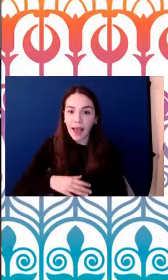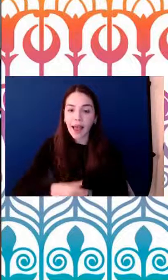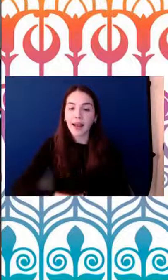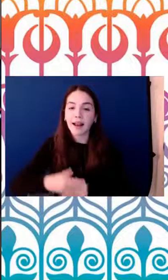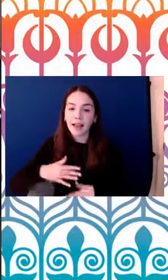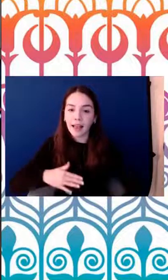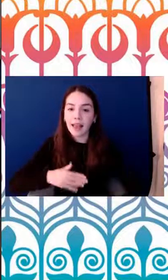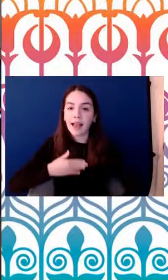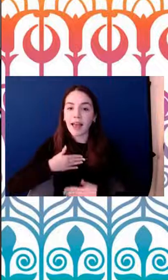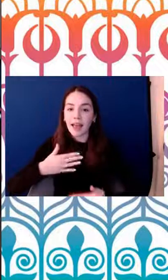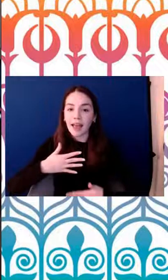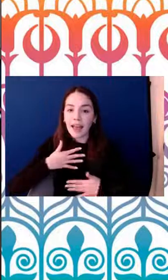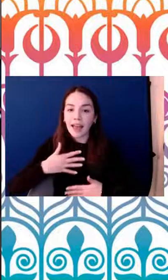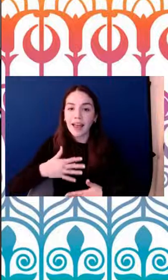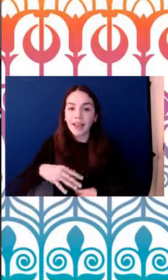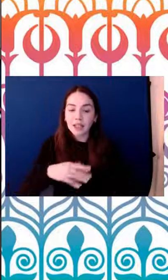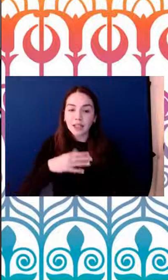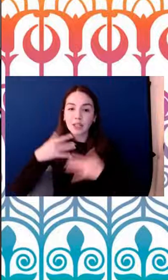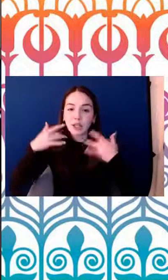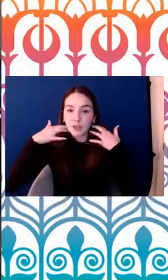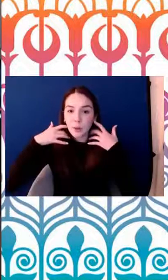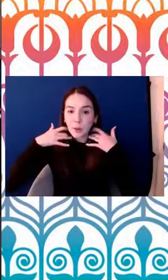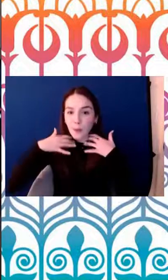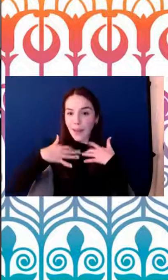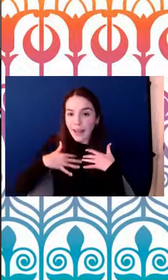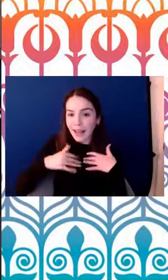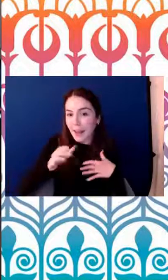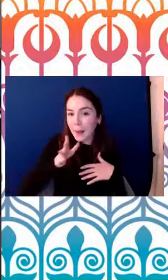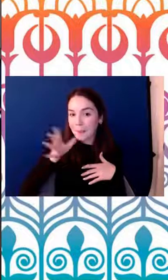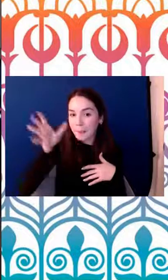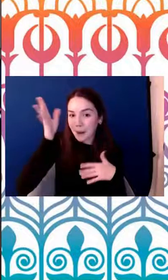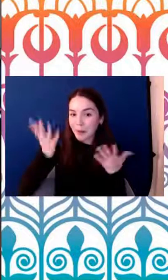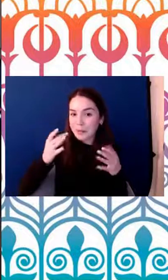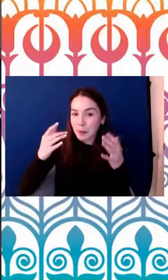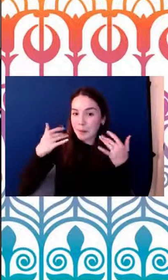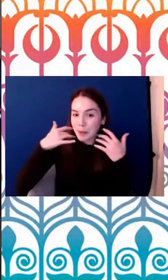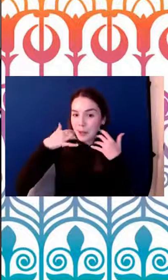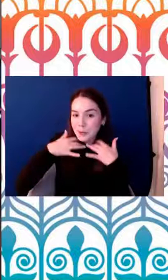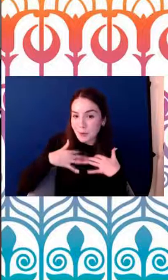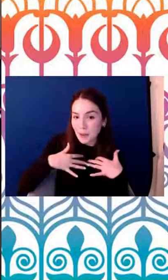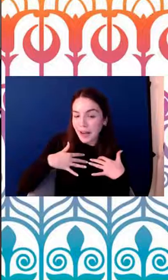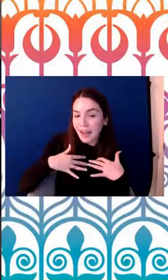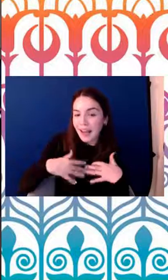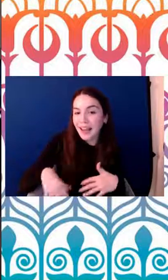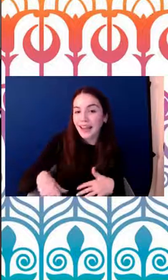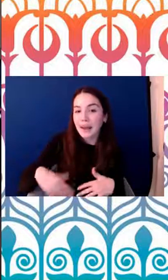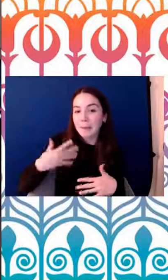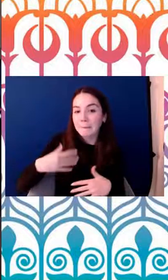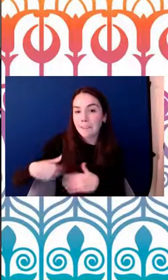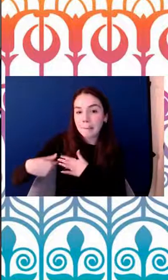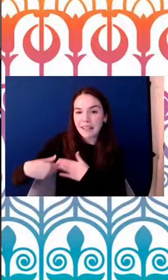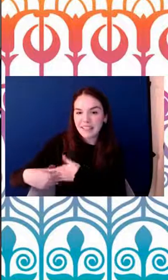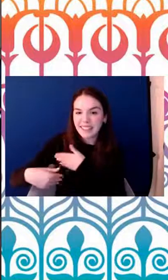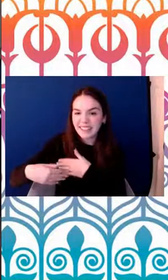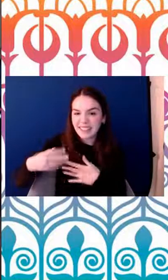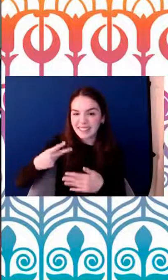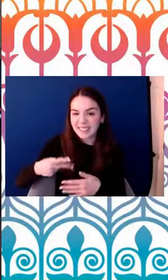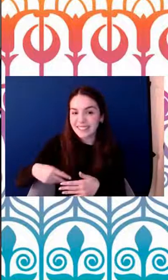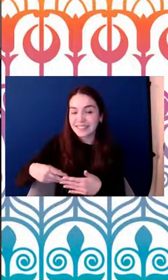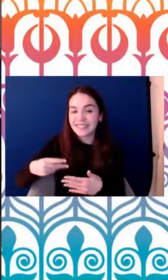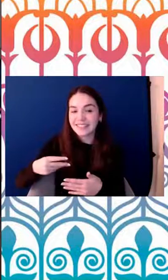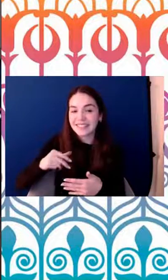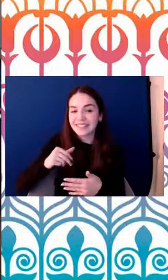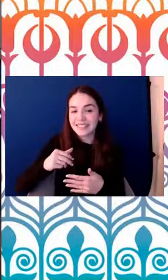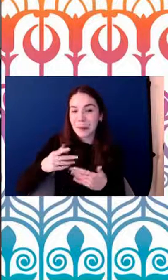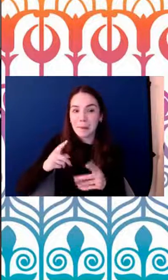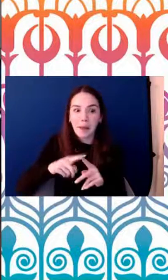feel a little sweaty. Maybe the parents a little sweaty under here. I don't know why our deodorant fails us when we get older, but I hope you guys